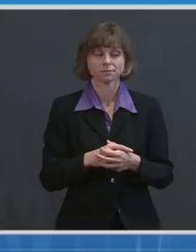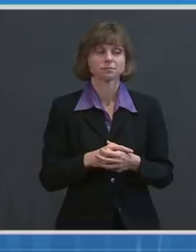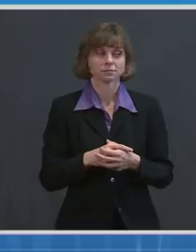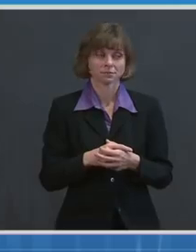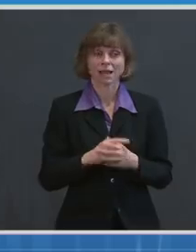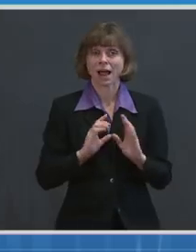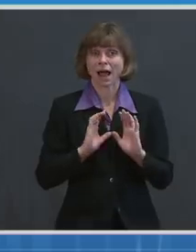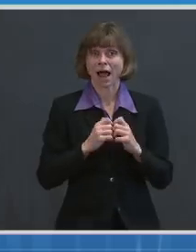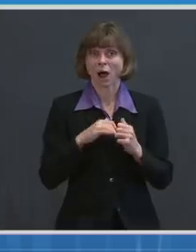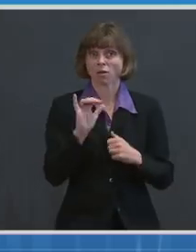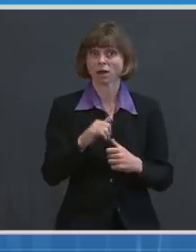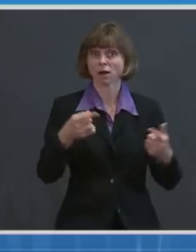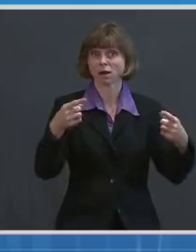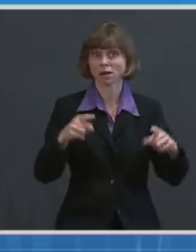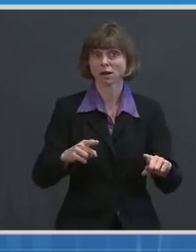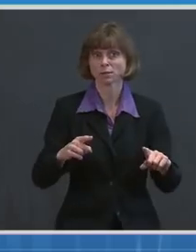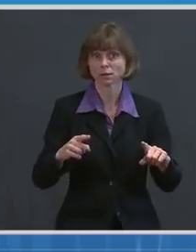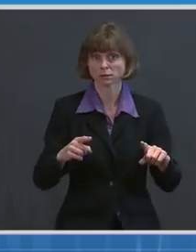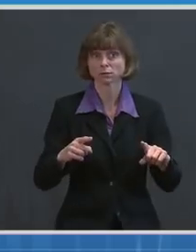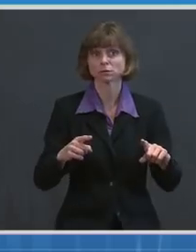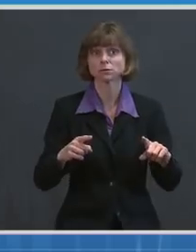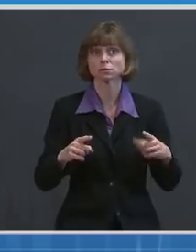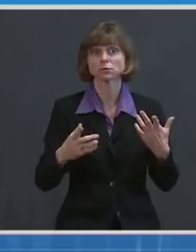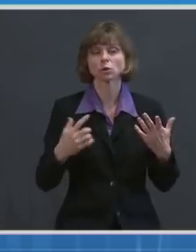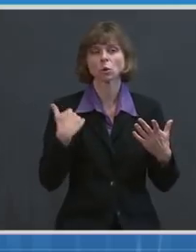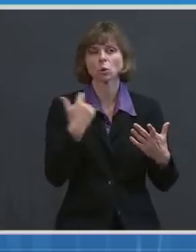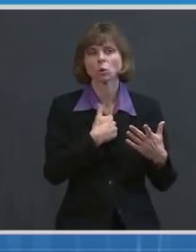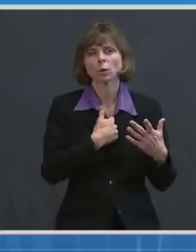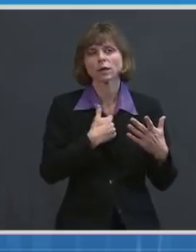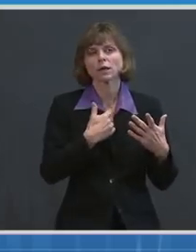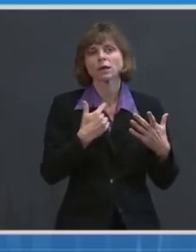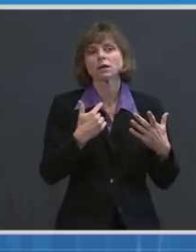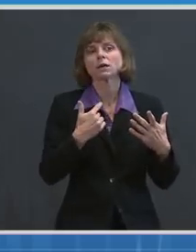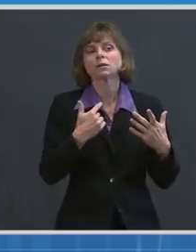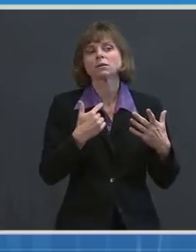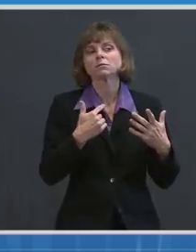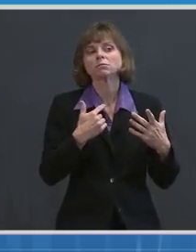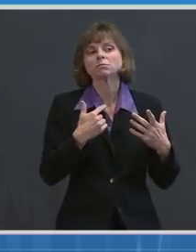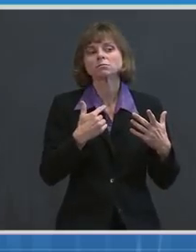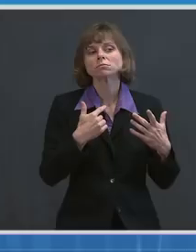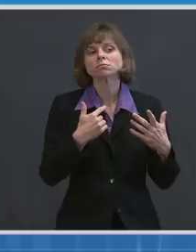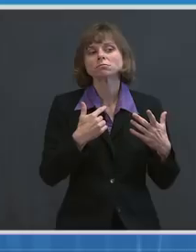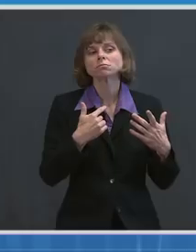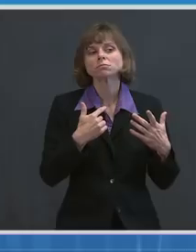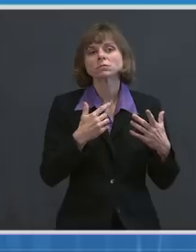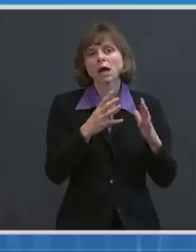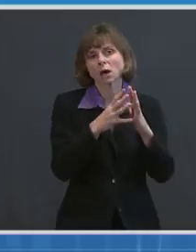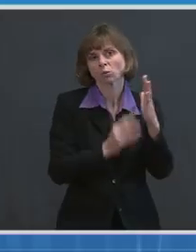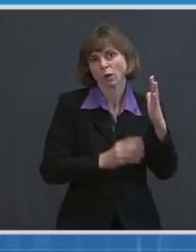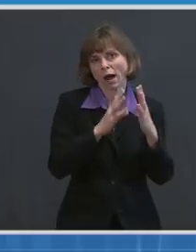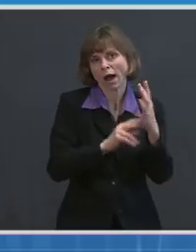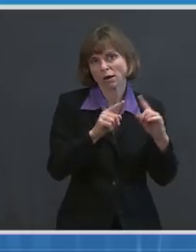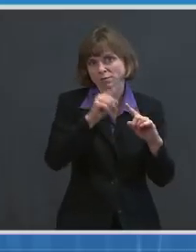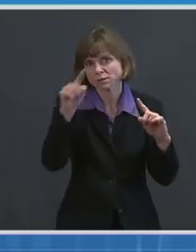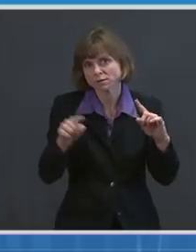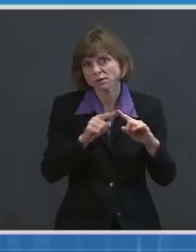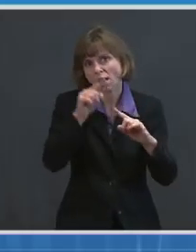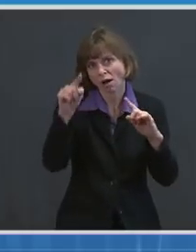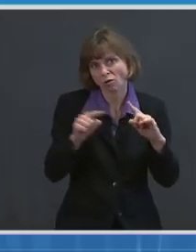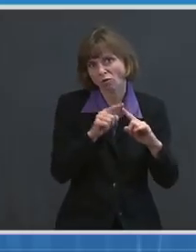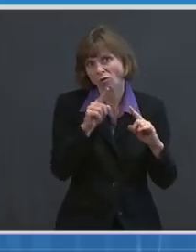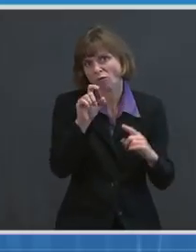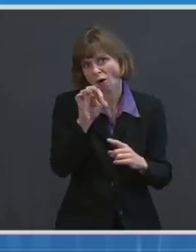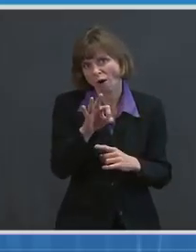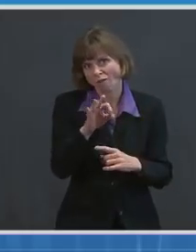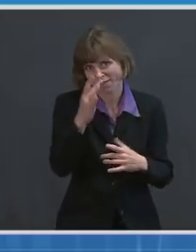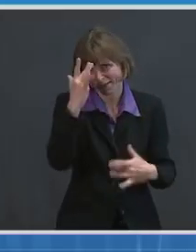there, next slide, was to delineate the replication cycle of the virus. In this case, you see